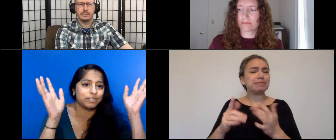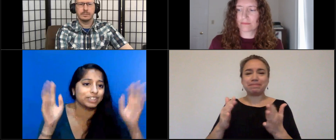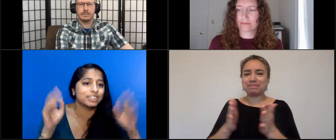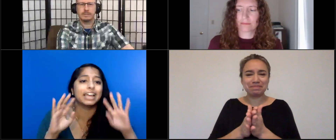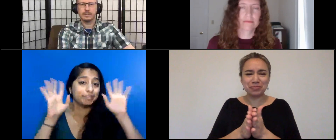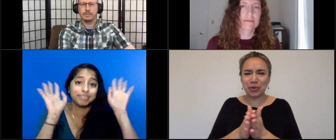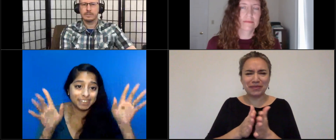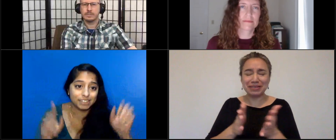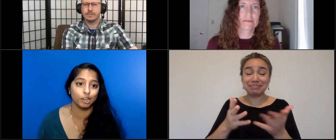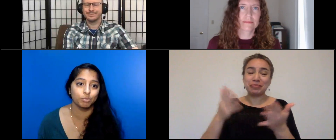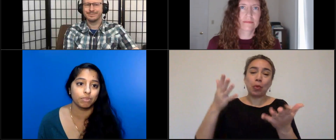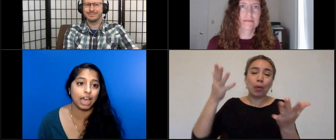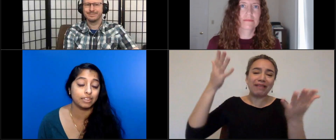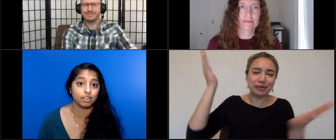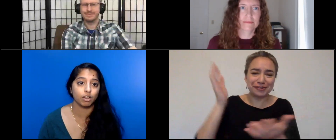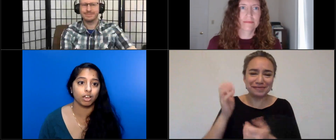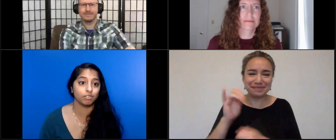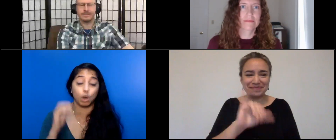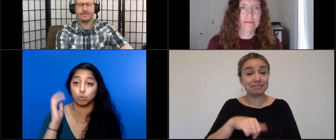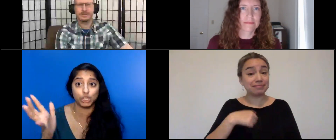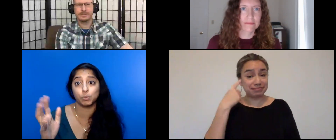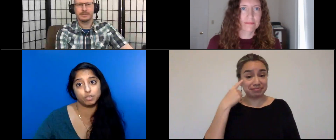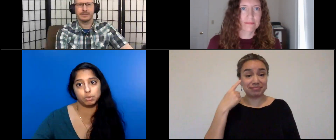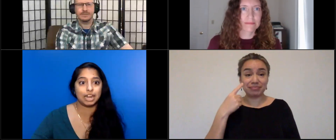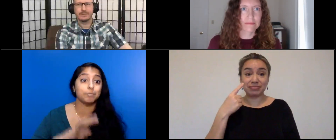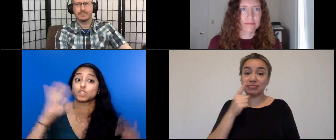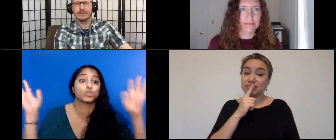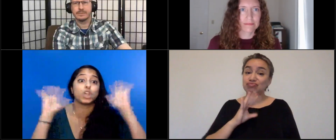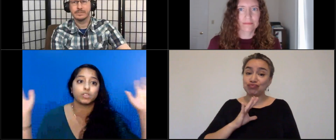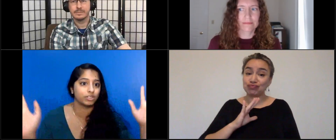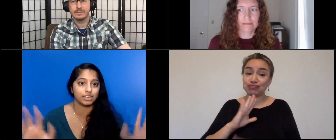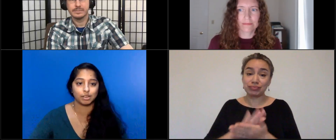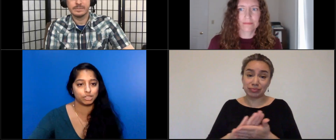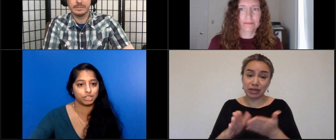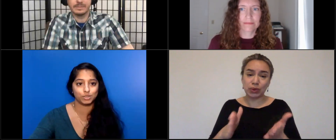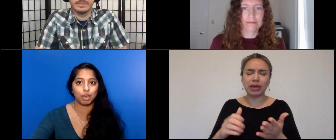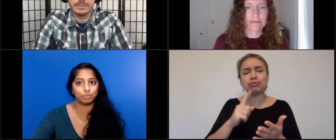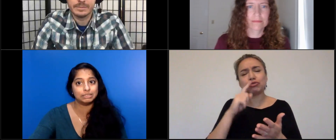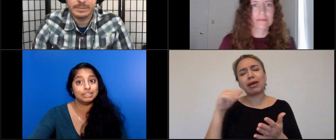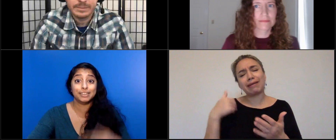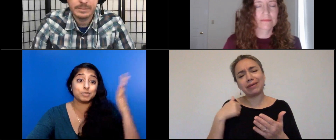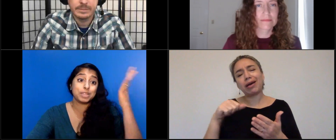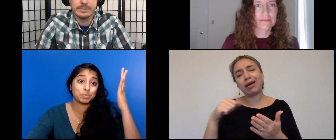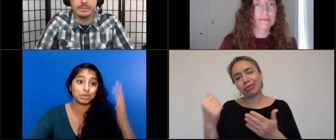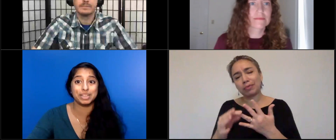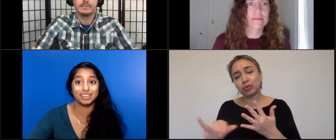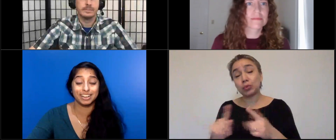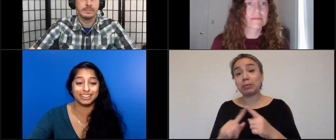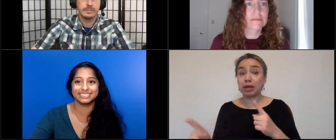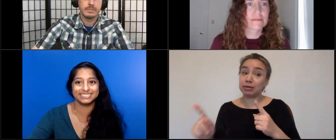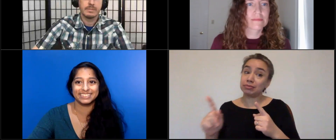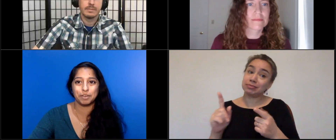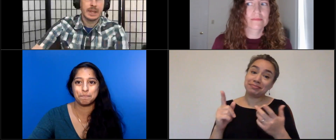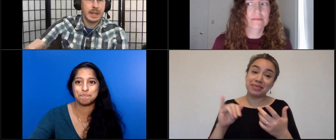don't know, whatever. Anyway, that's, I think, a really good way of doing that. I'm sure there's other things out there as well, but that's something that's worked for